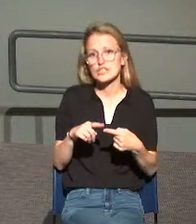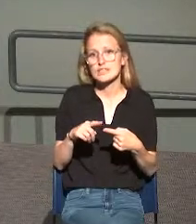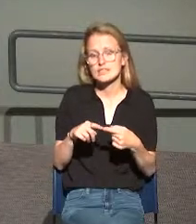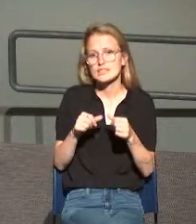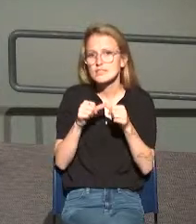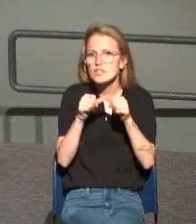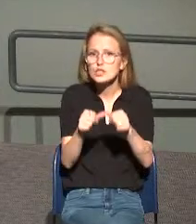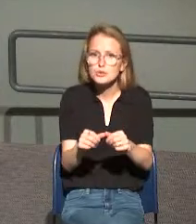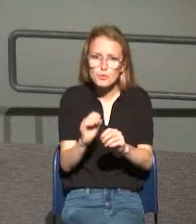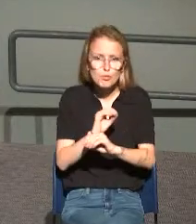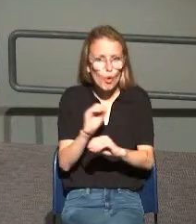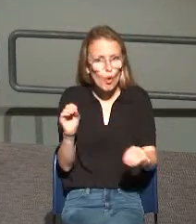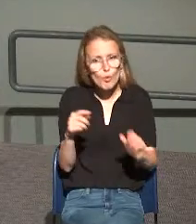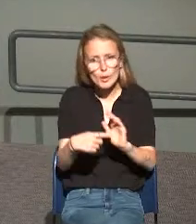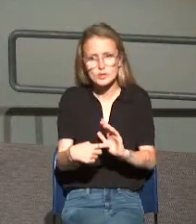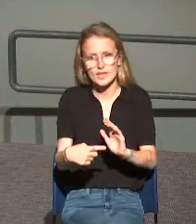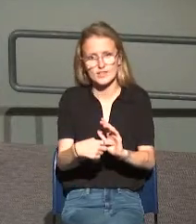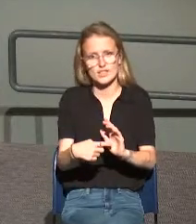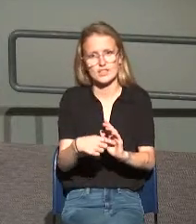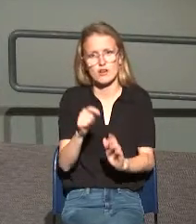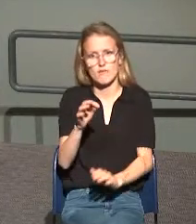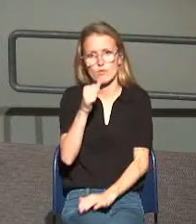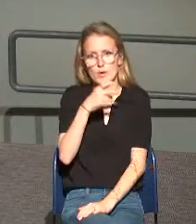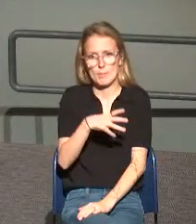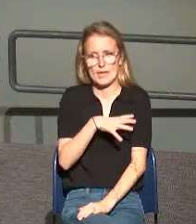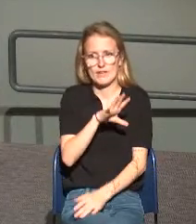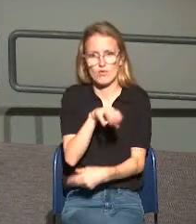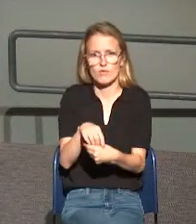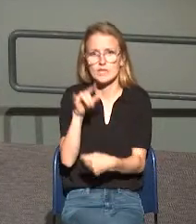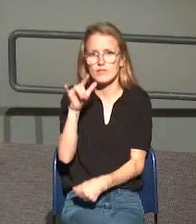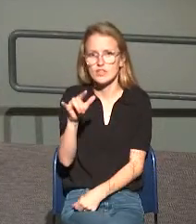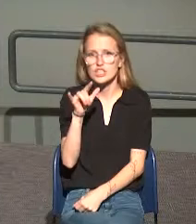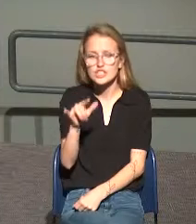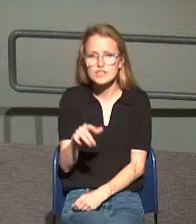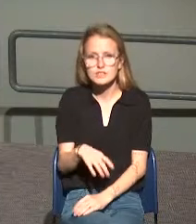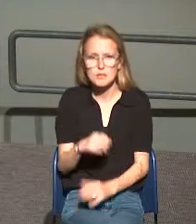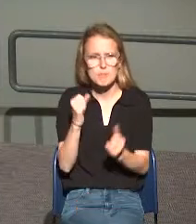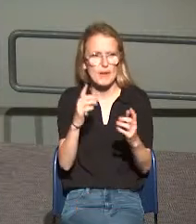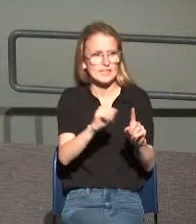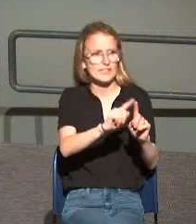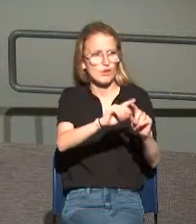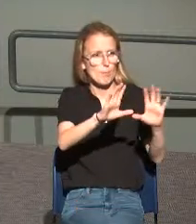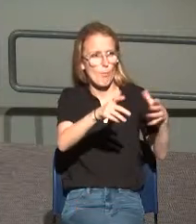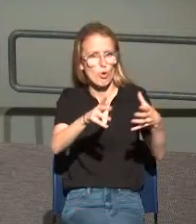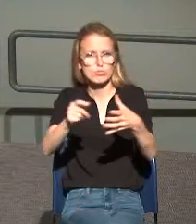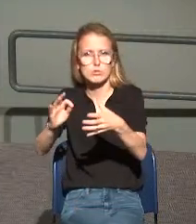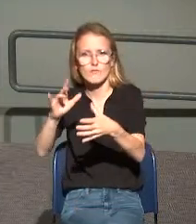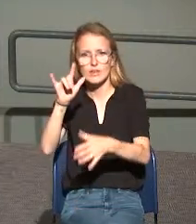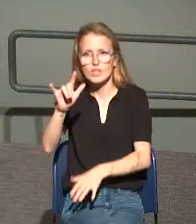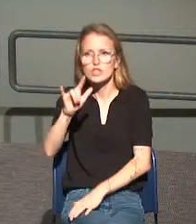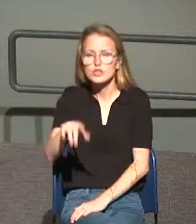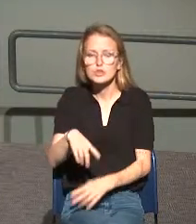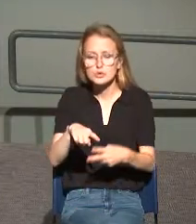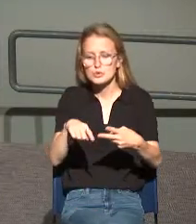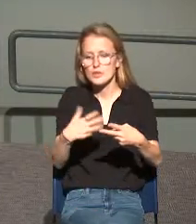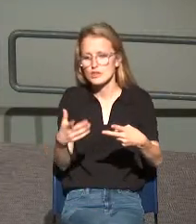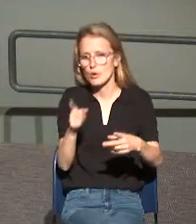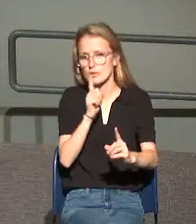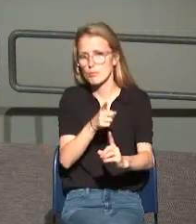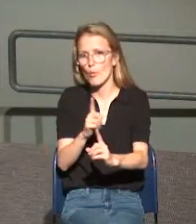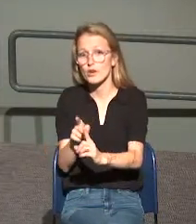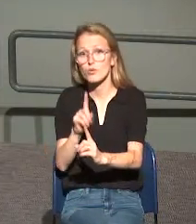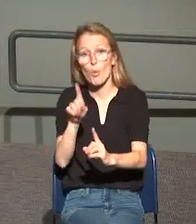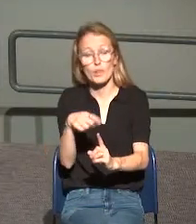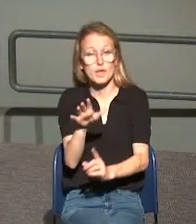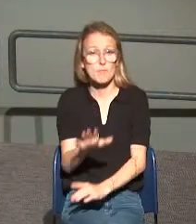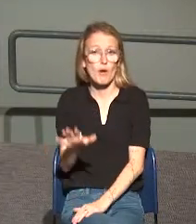lack of representation of women in aviation in many parts of aviation. There's two things I always point to. Only about 5%